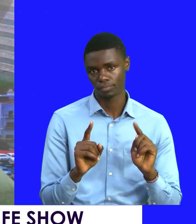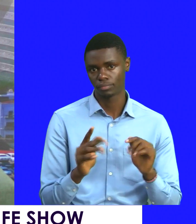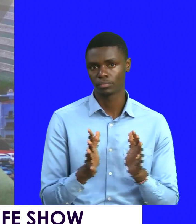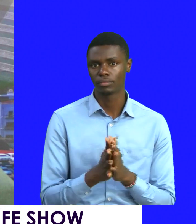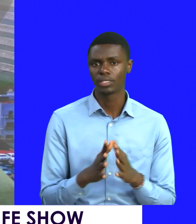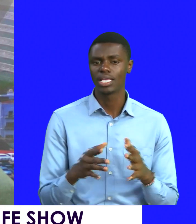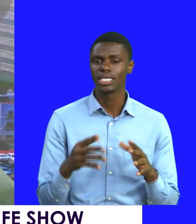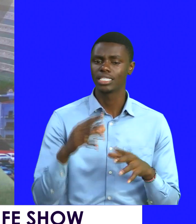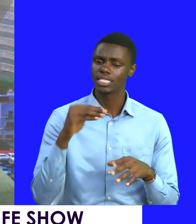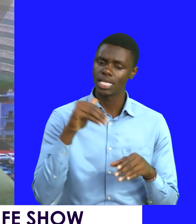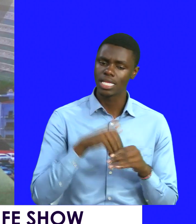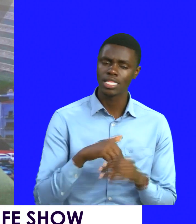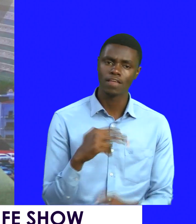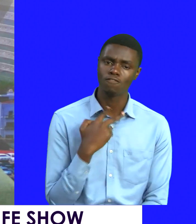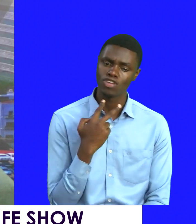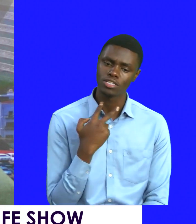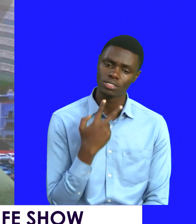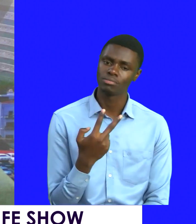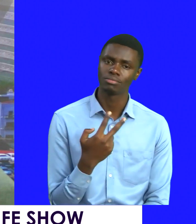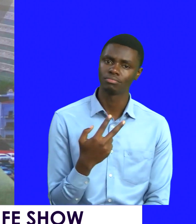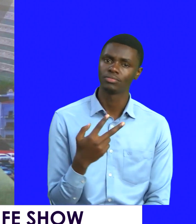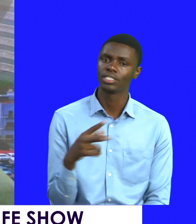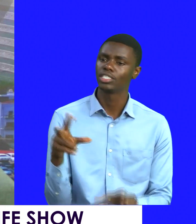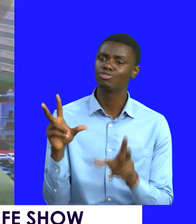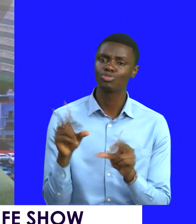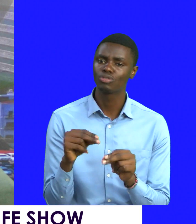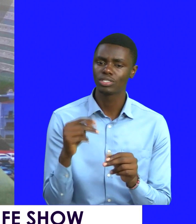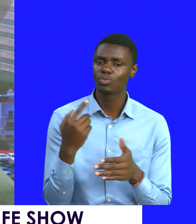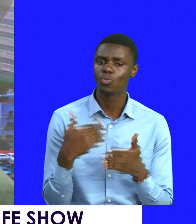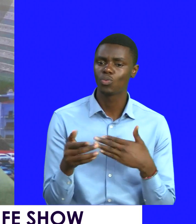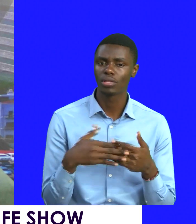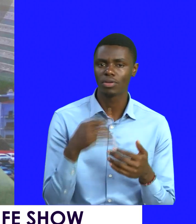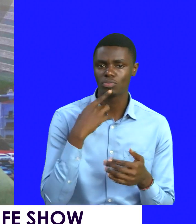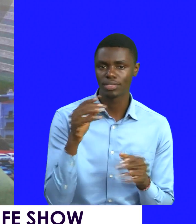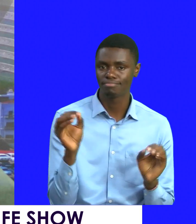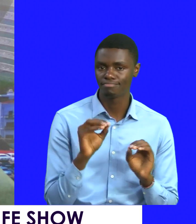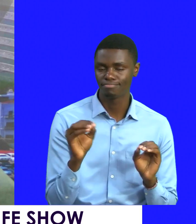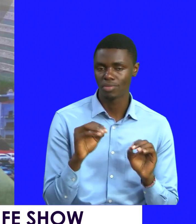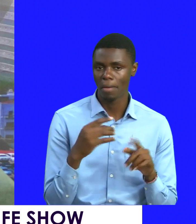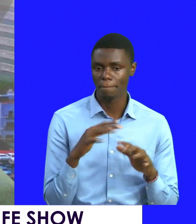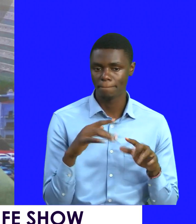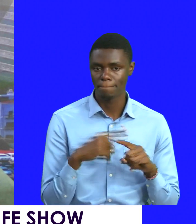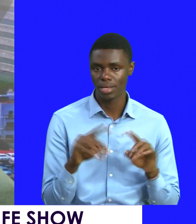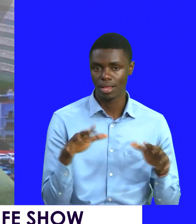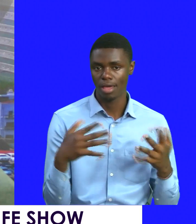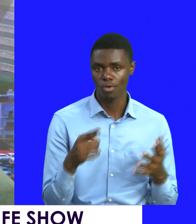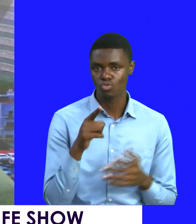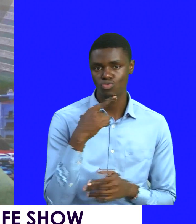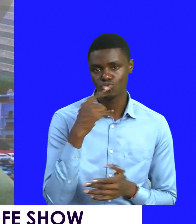It is in the tone. It is not in what you say. It is in how you say it.